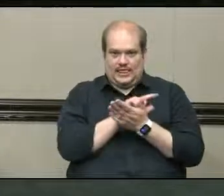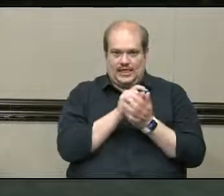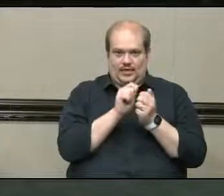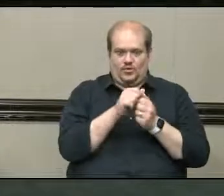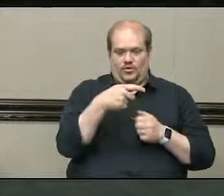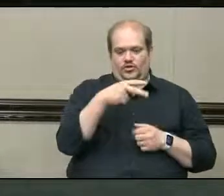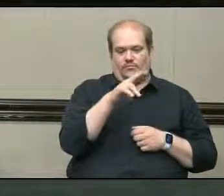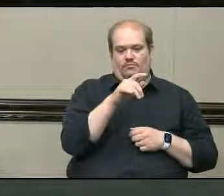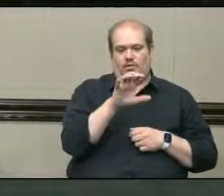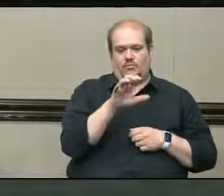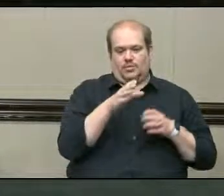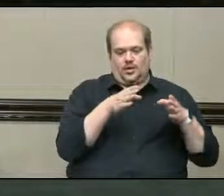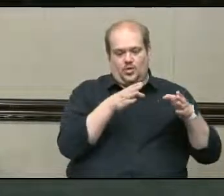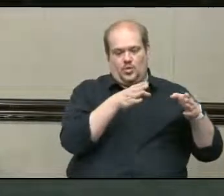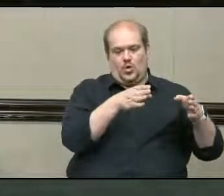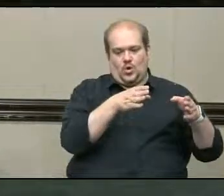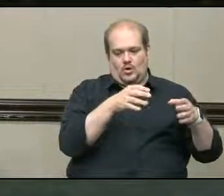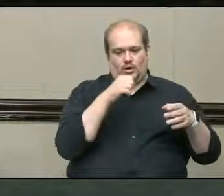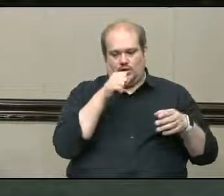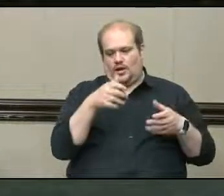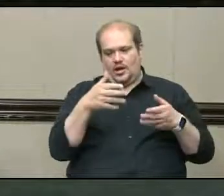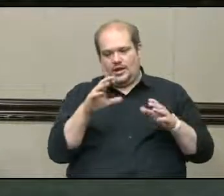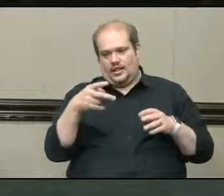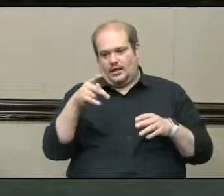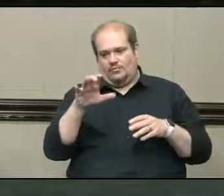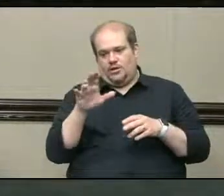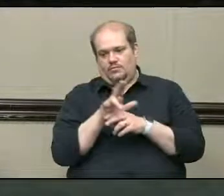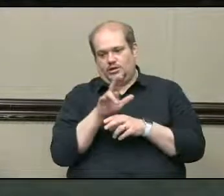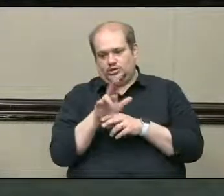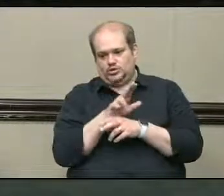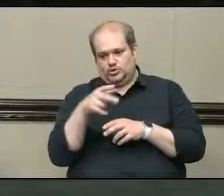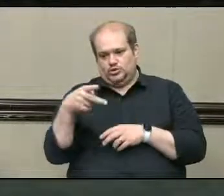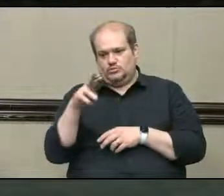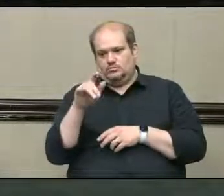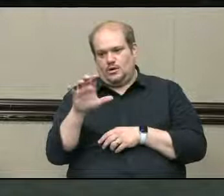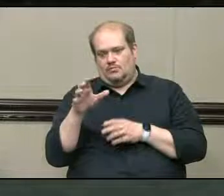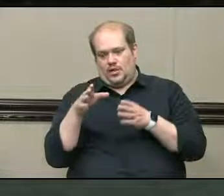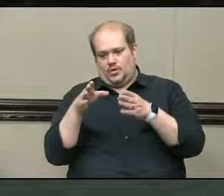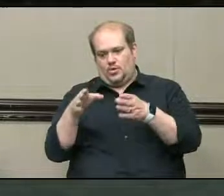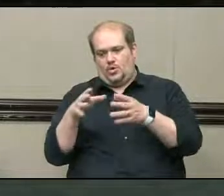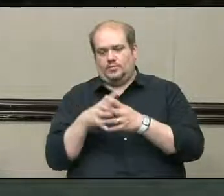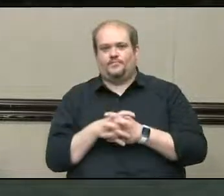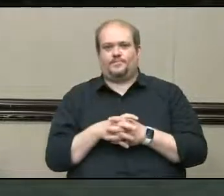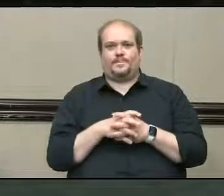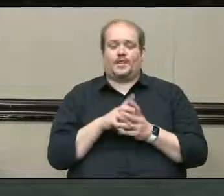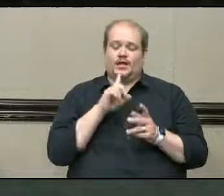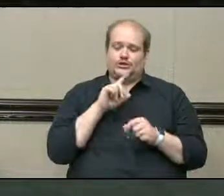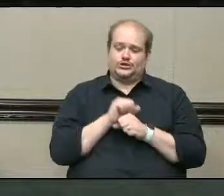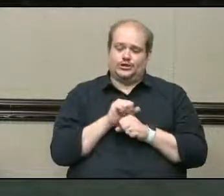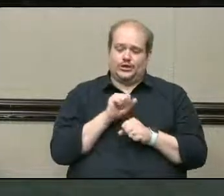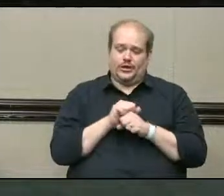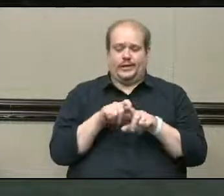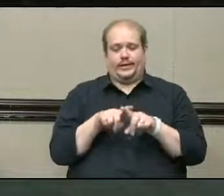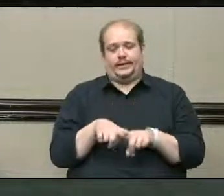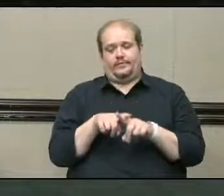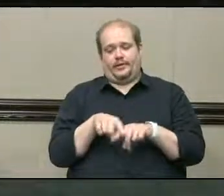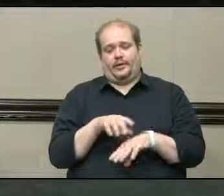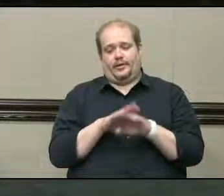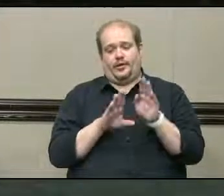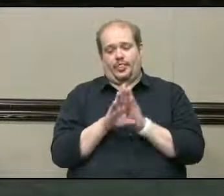being a public road and not allowing the public to use a public road. So certainly, depending